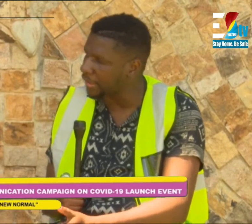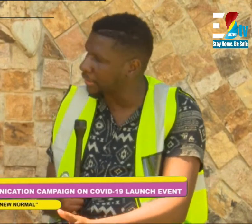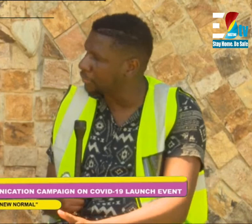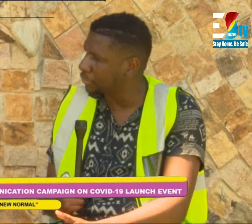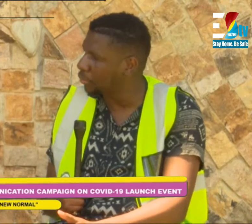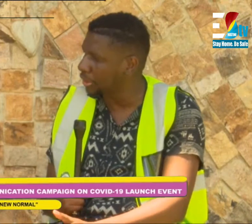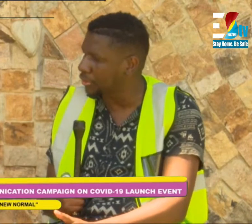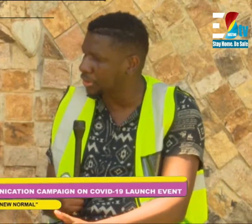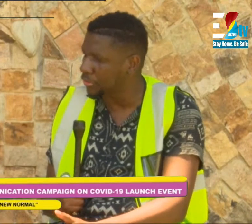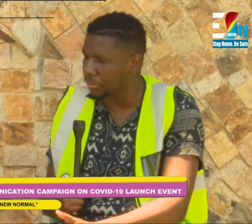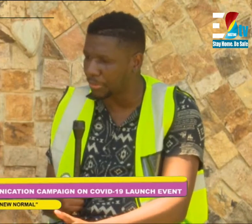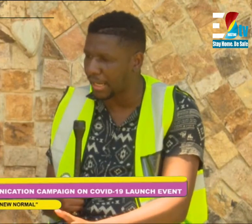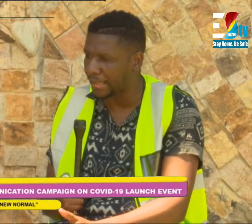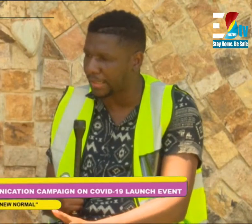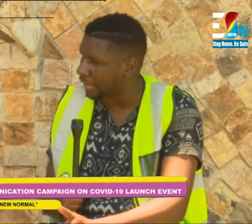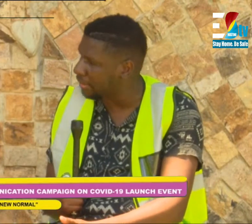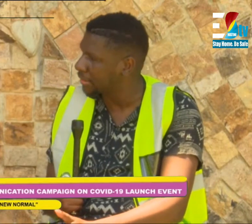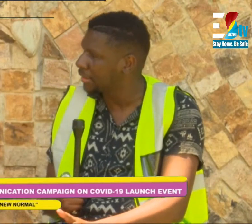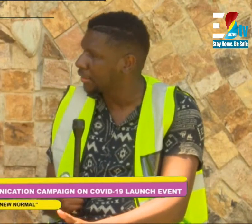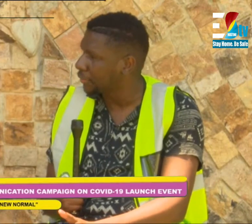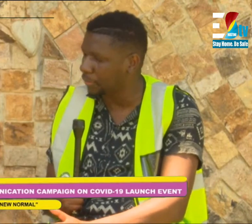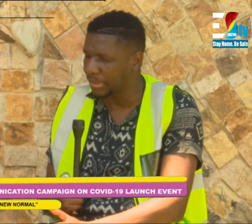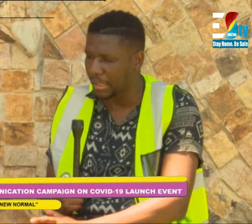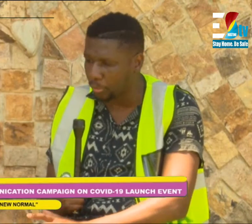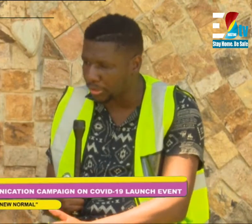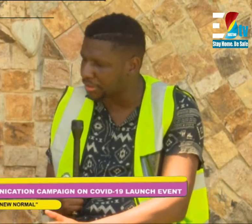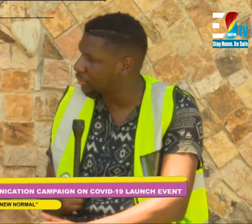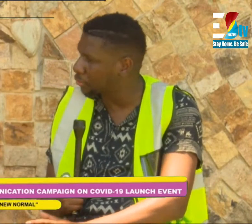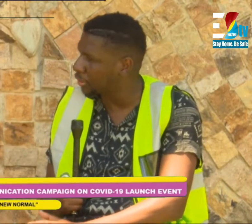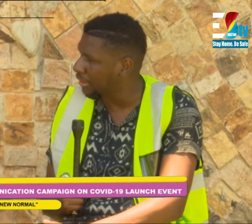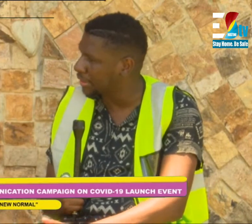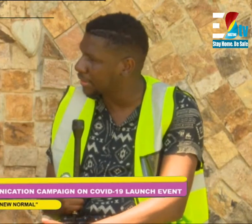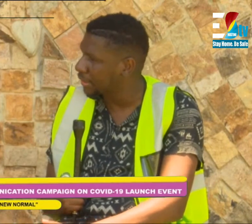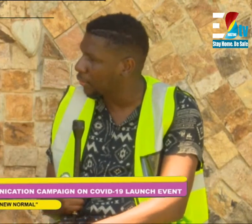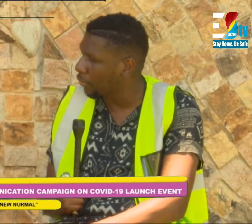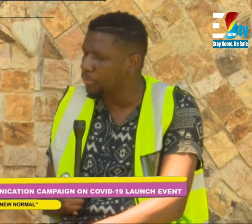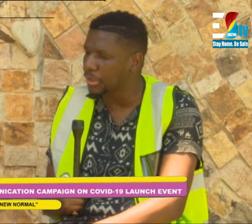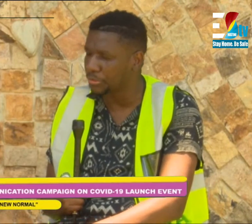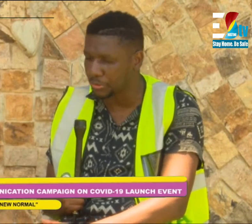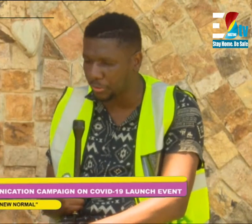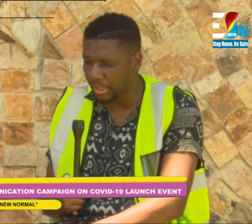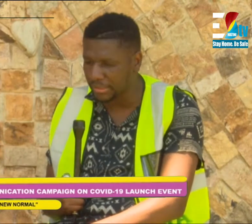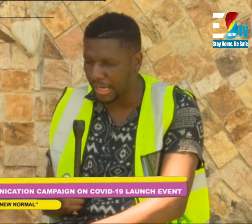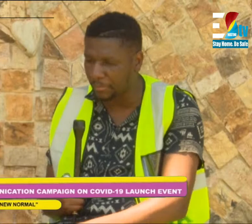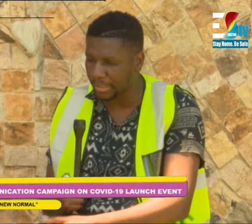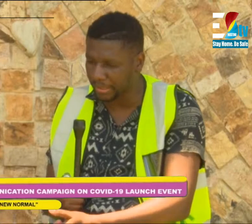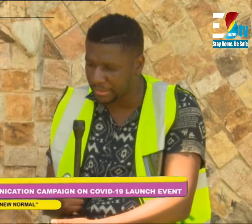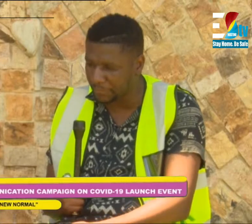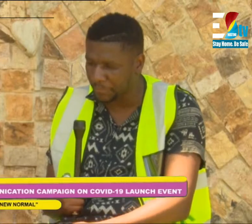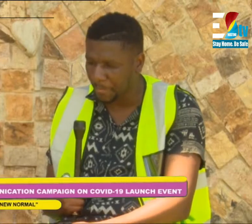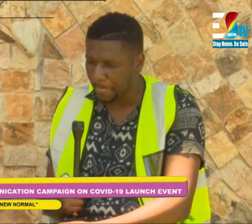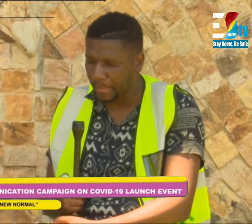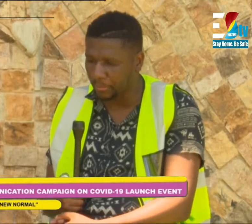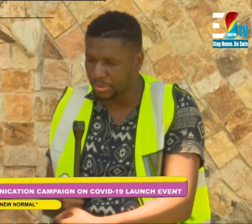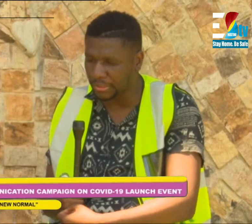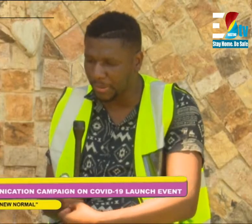Everyone would and you don't know, I mean I can't, no I mean I want to do this. Mukumdu should know yet I'm ready, which is